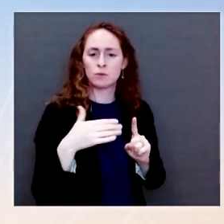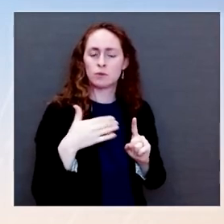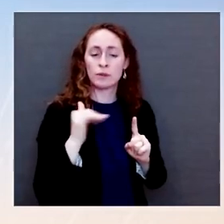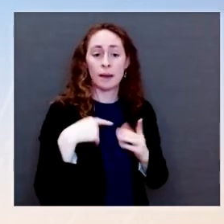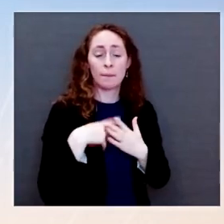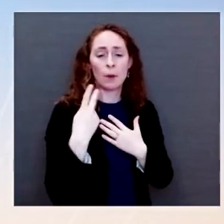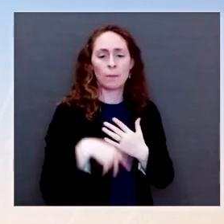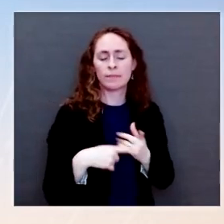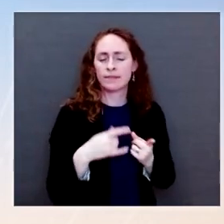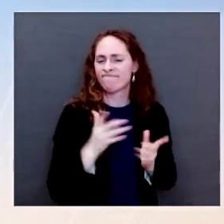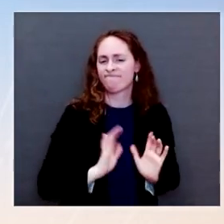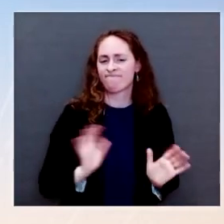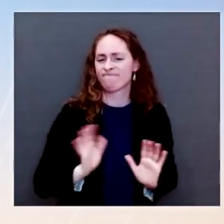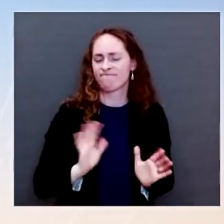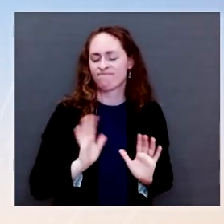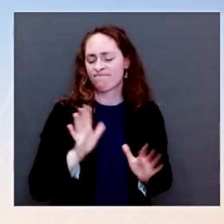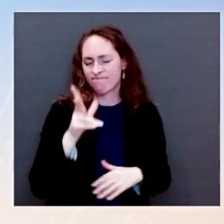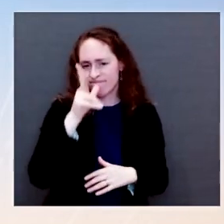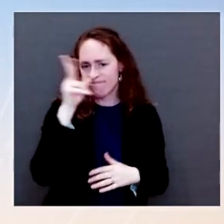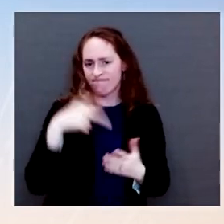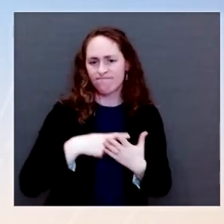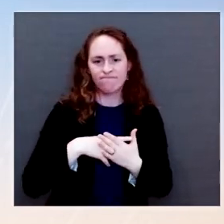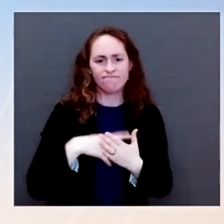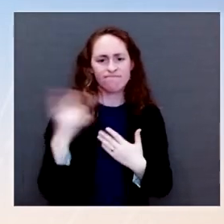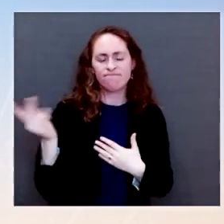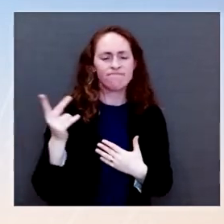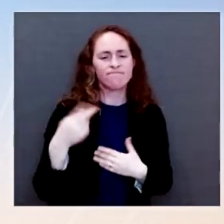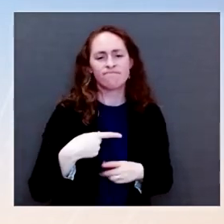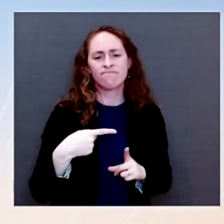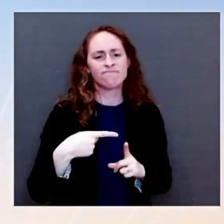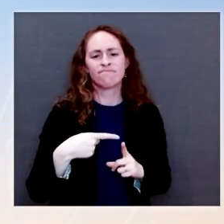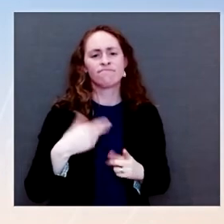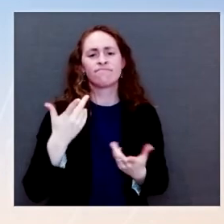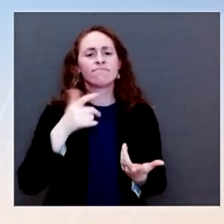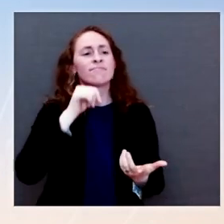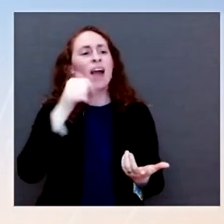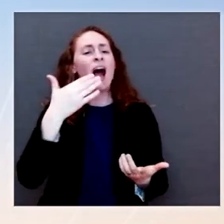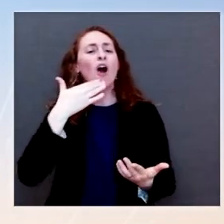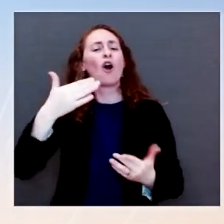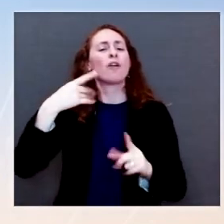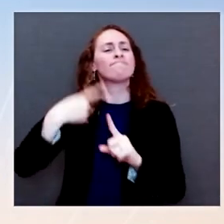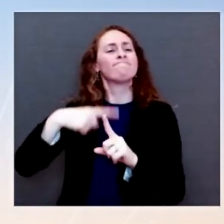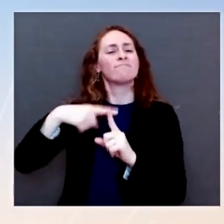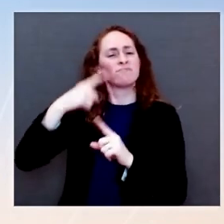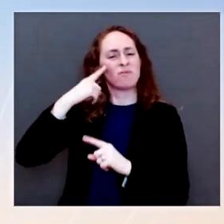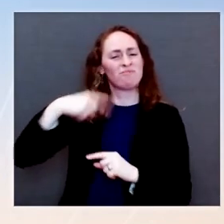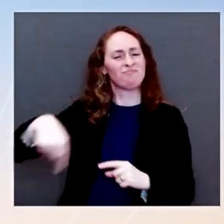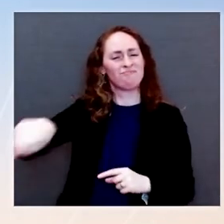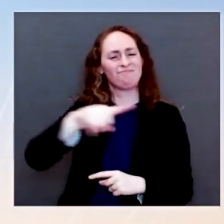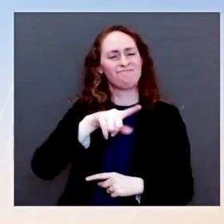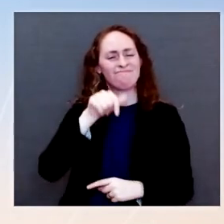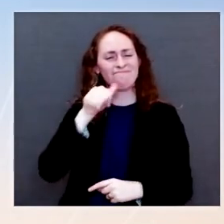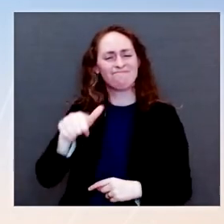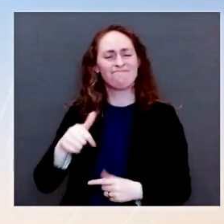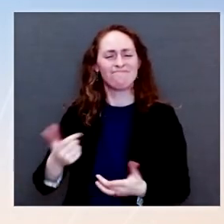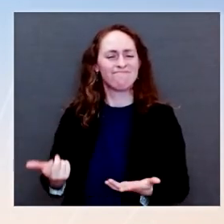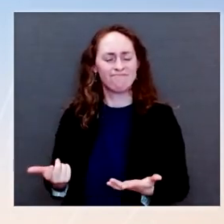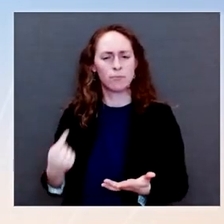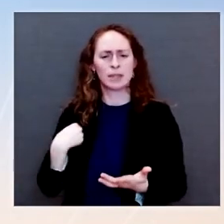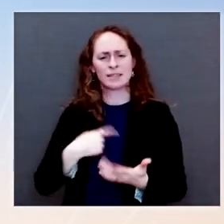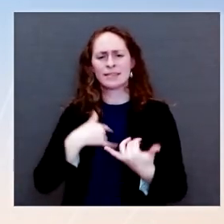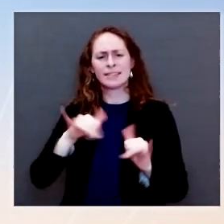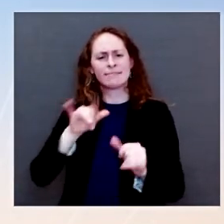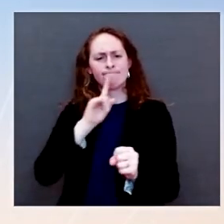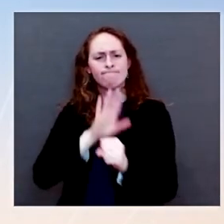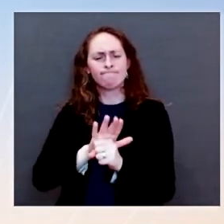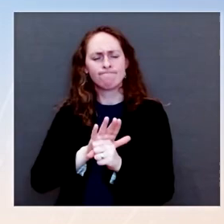people who are skeptics, we are absolutely committed to doing everything we can, as we are required by court order to implement this, to